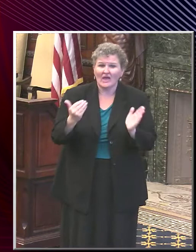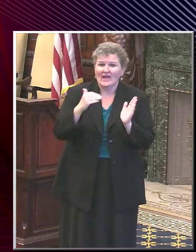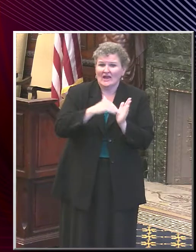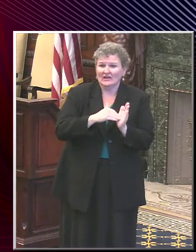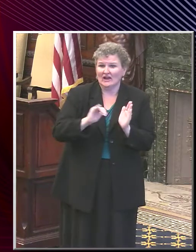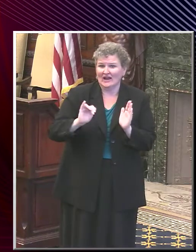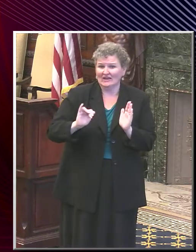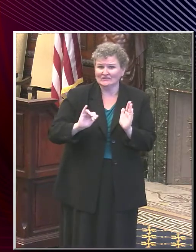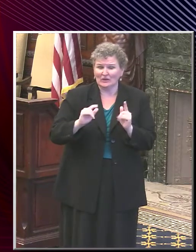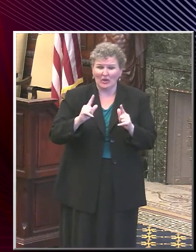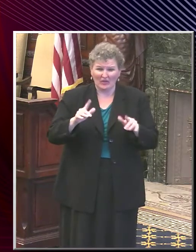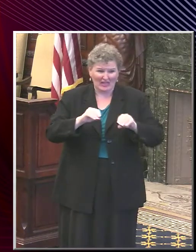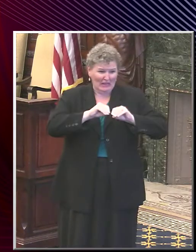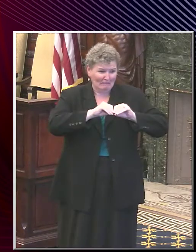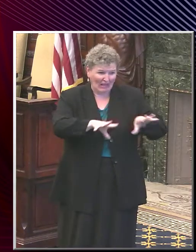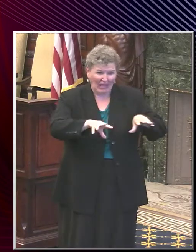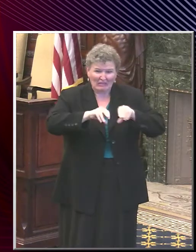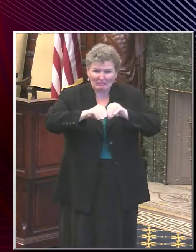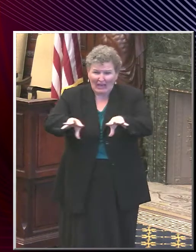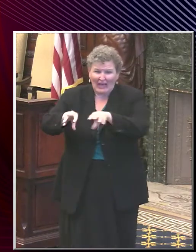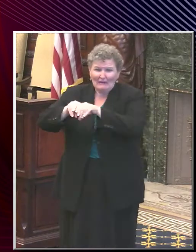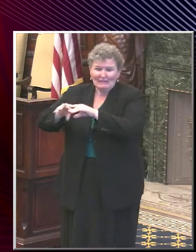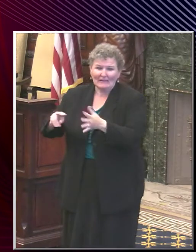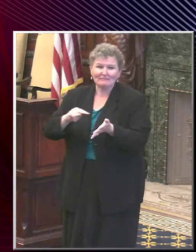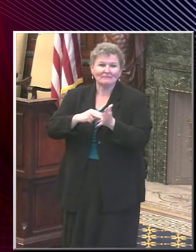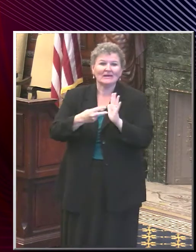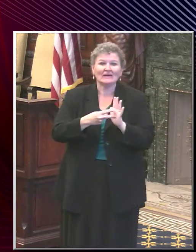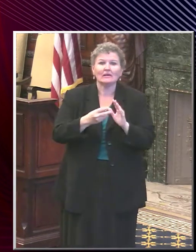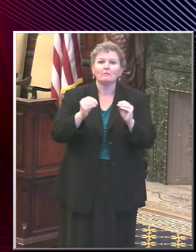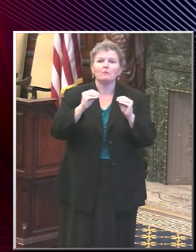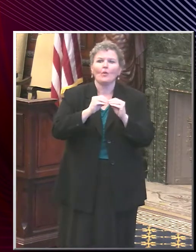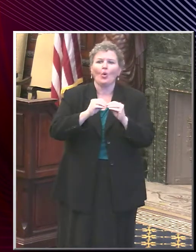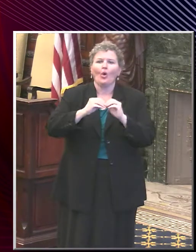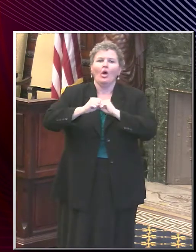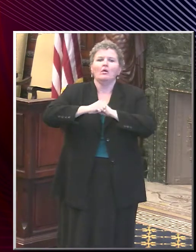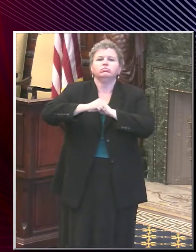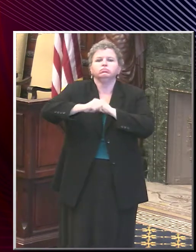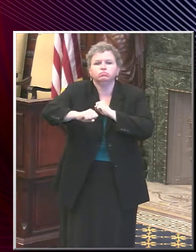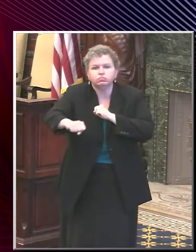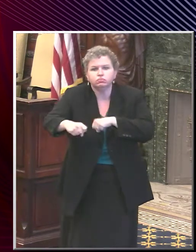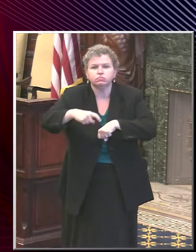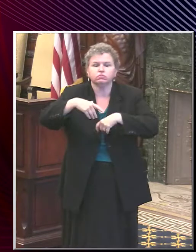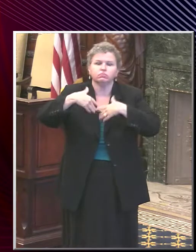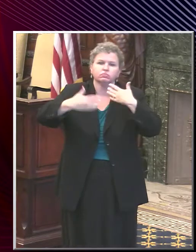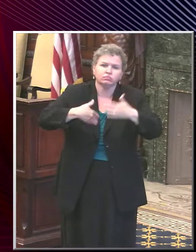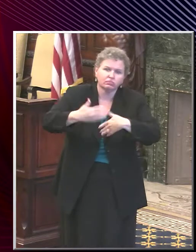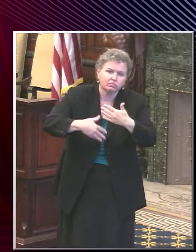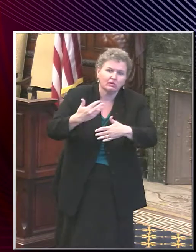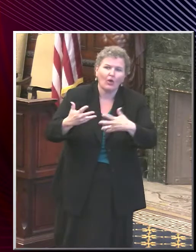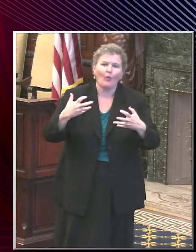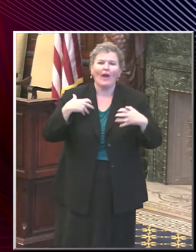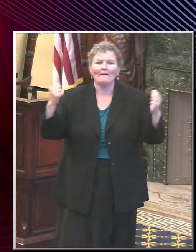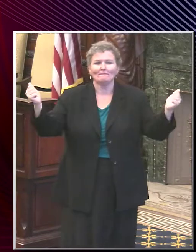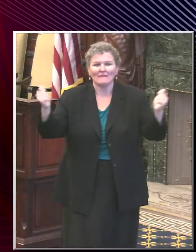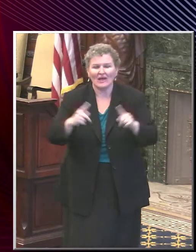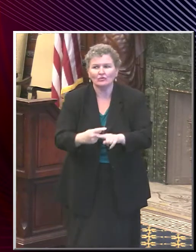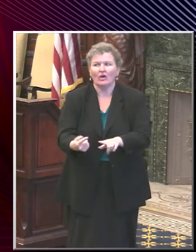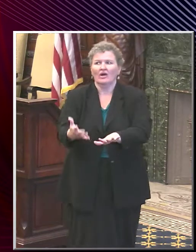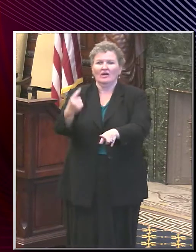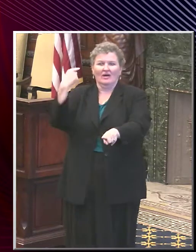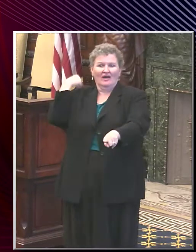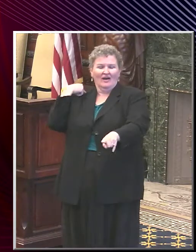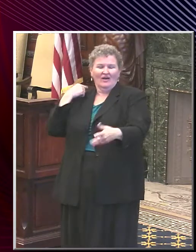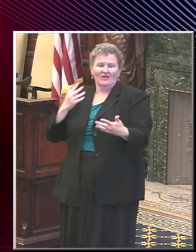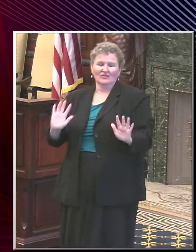outbreaks we have, the longer it's going to be before we can all return to the sort of socializing that we're used to before the pandemic. Other